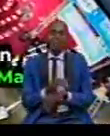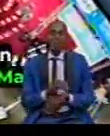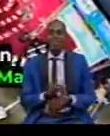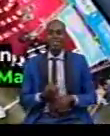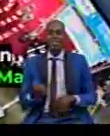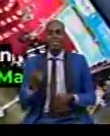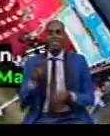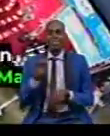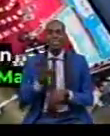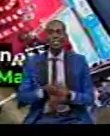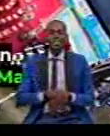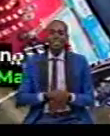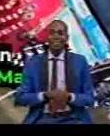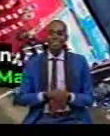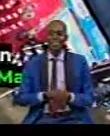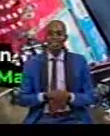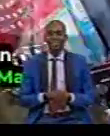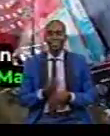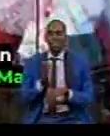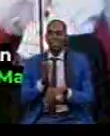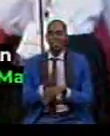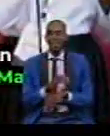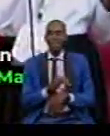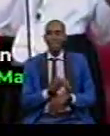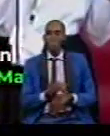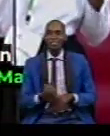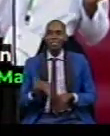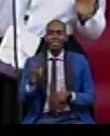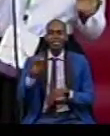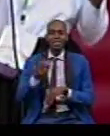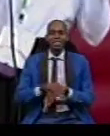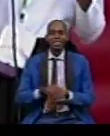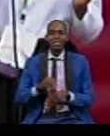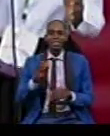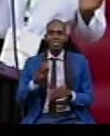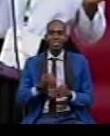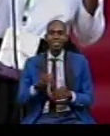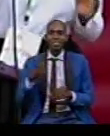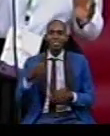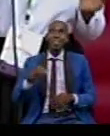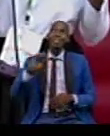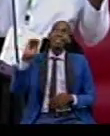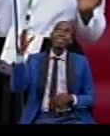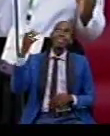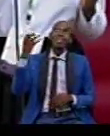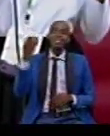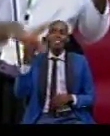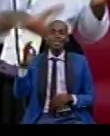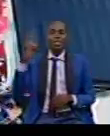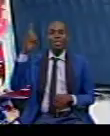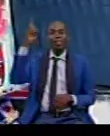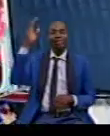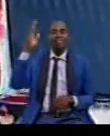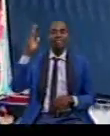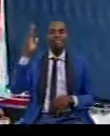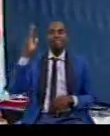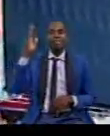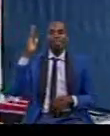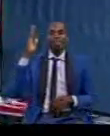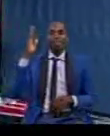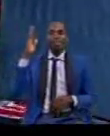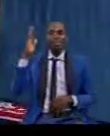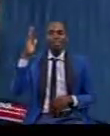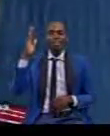Shortly after now, our Father in the Lord will be coming to pray